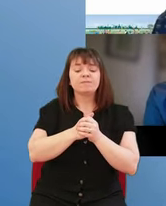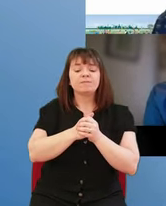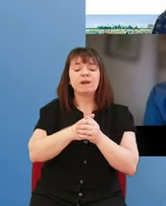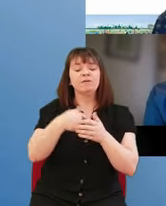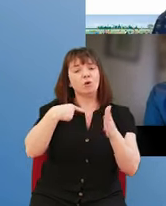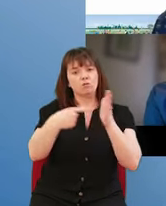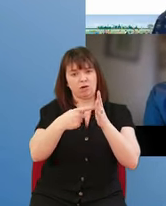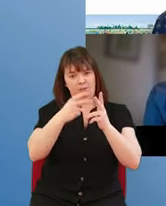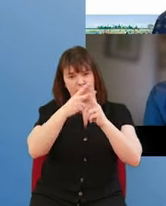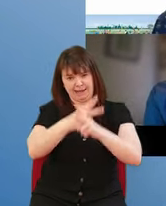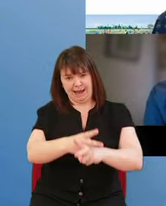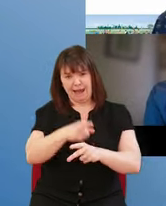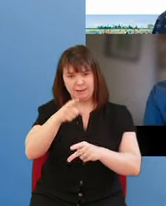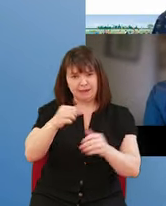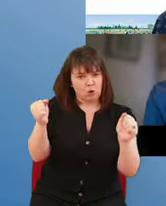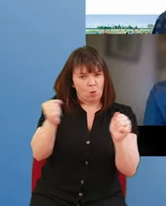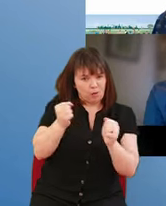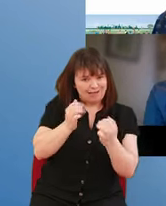this increase.